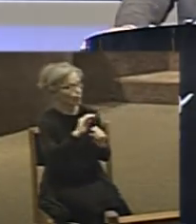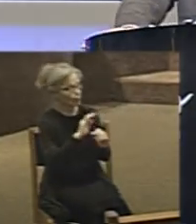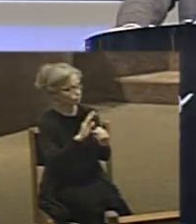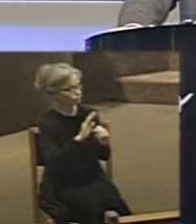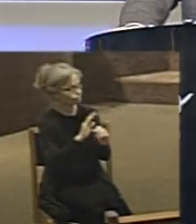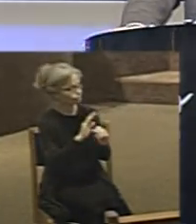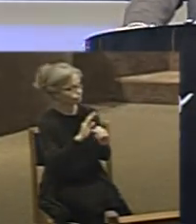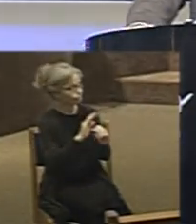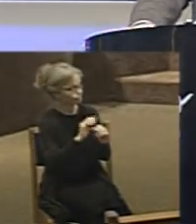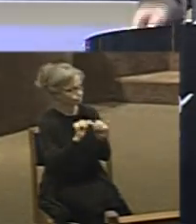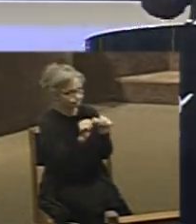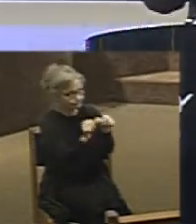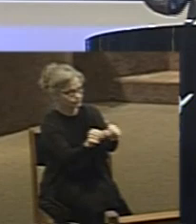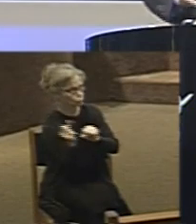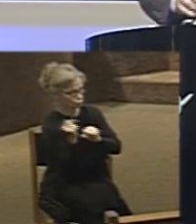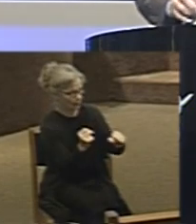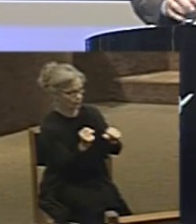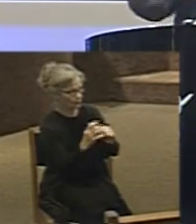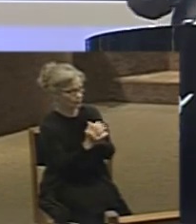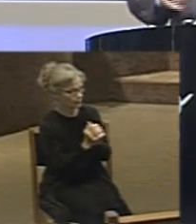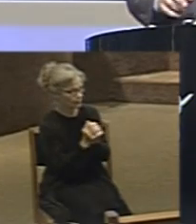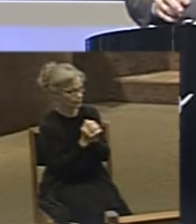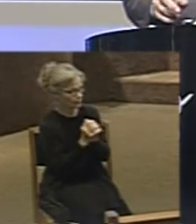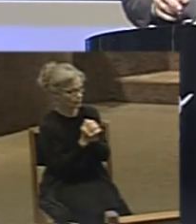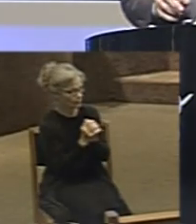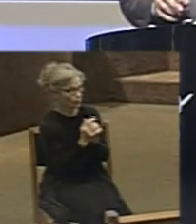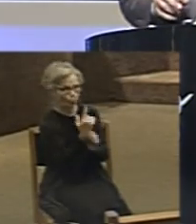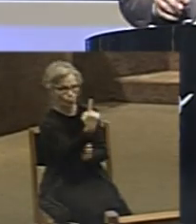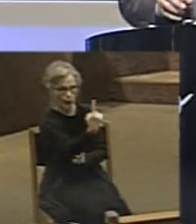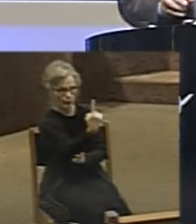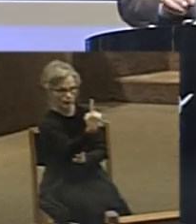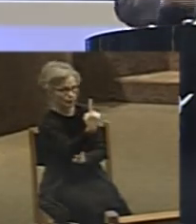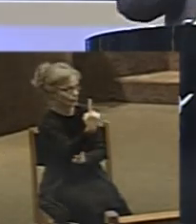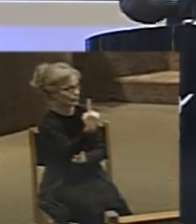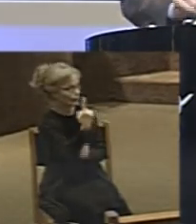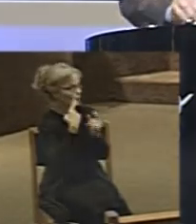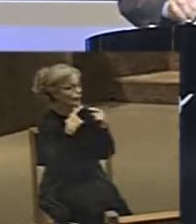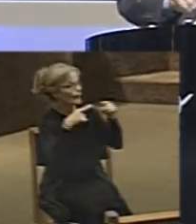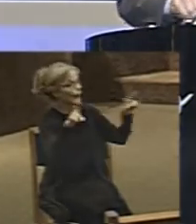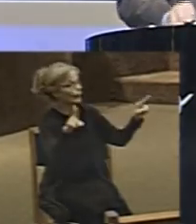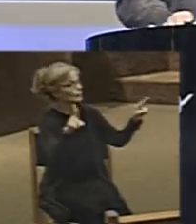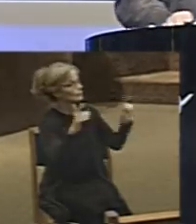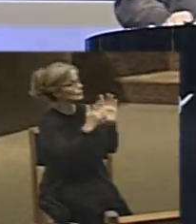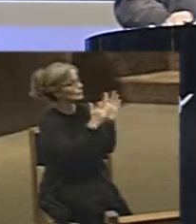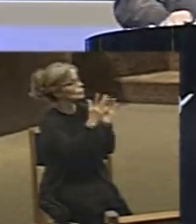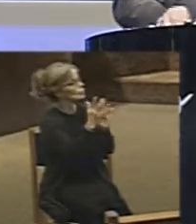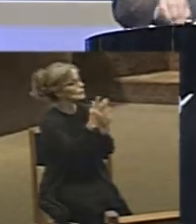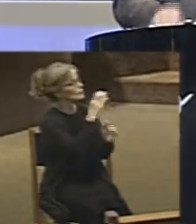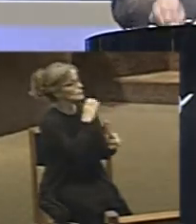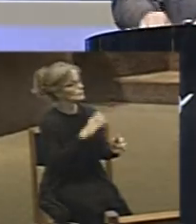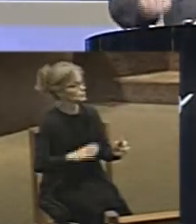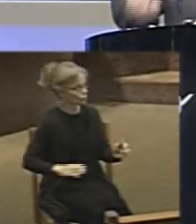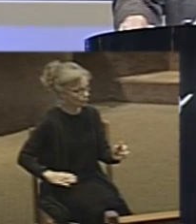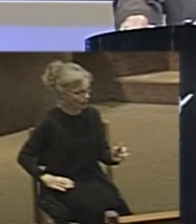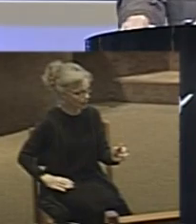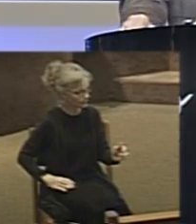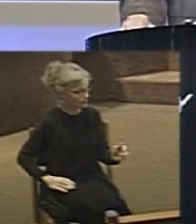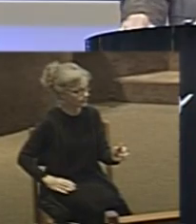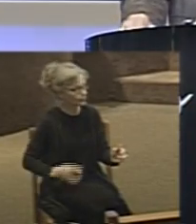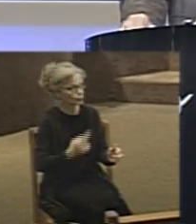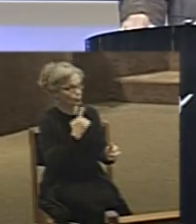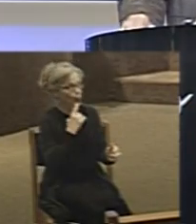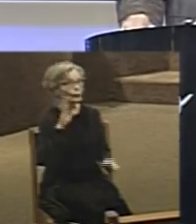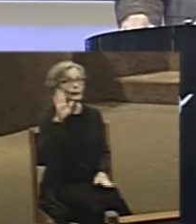ever the singular command of Jesus Christ to His